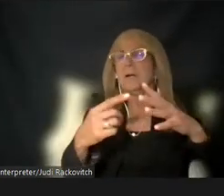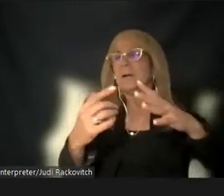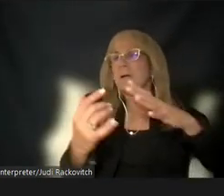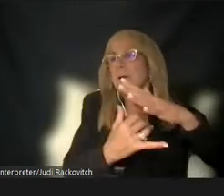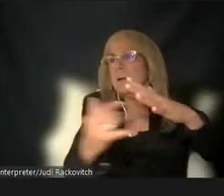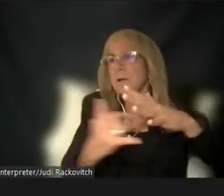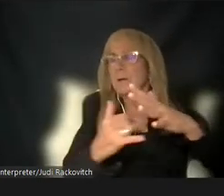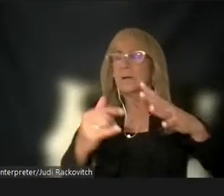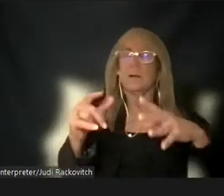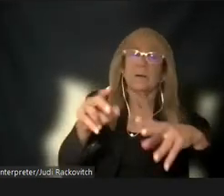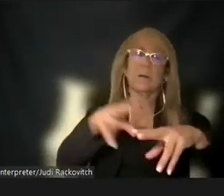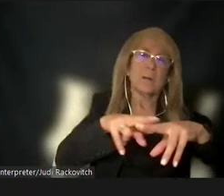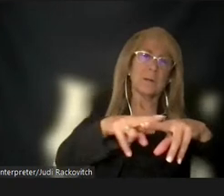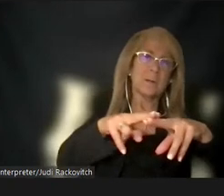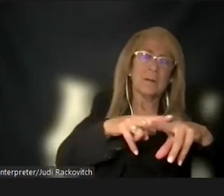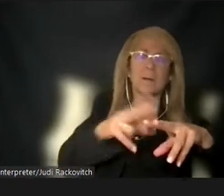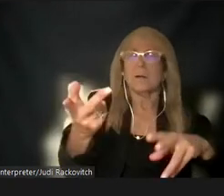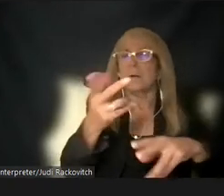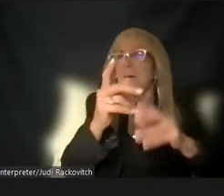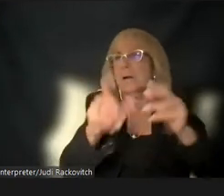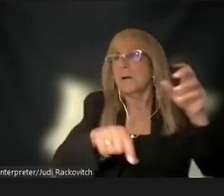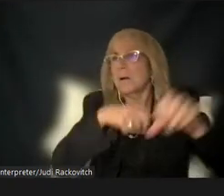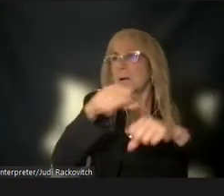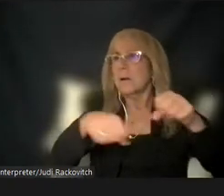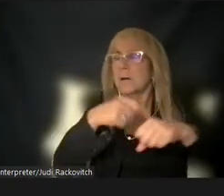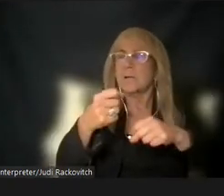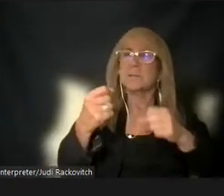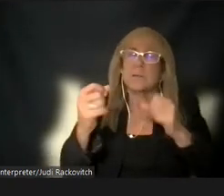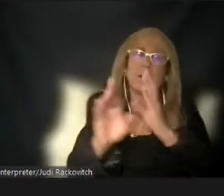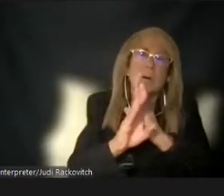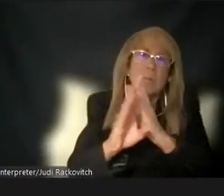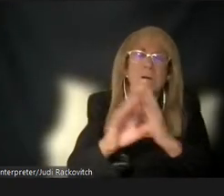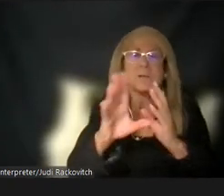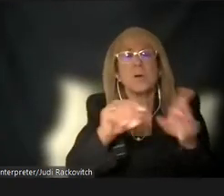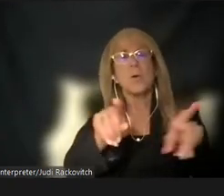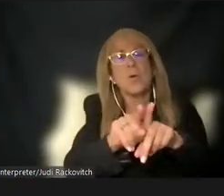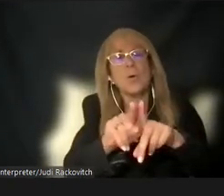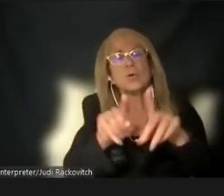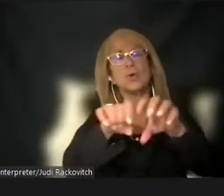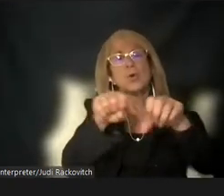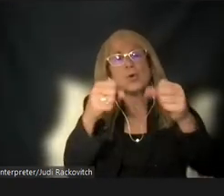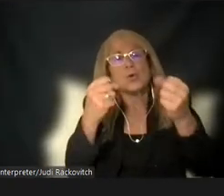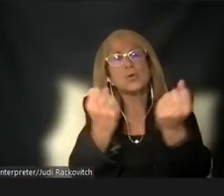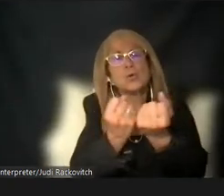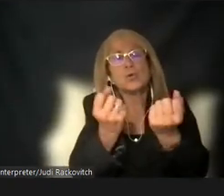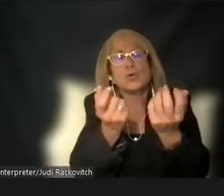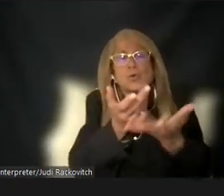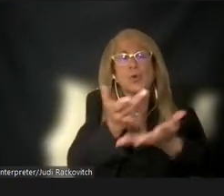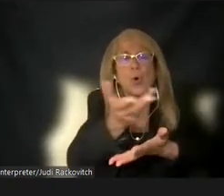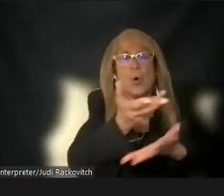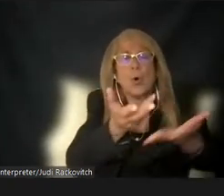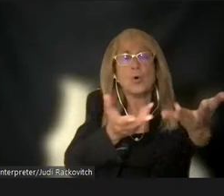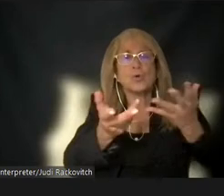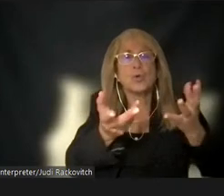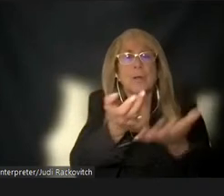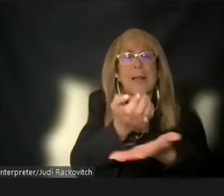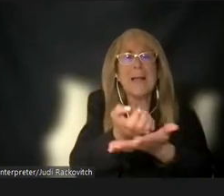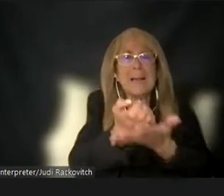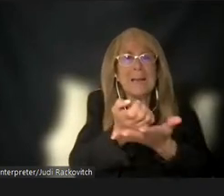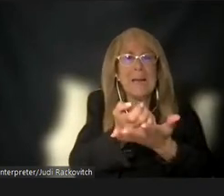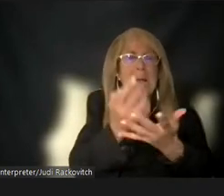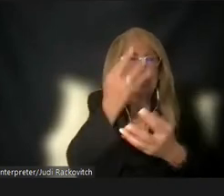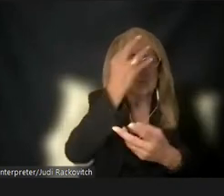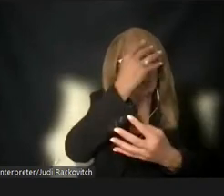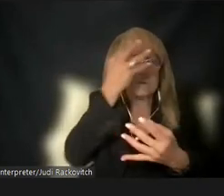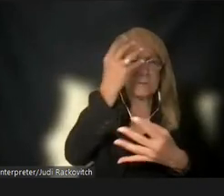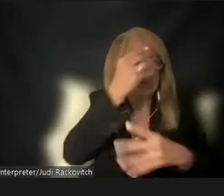parking and pedestrian and bicyclists. We'll also be looking at social and economic considerations and conditions. We'll be looking at